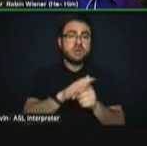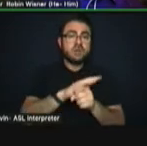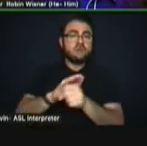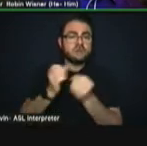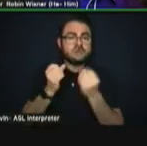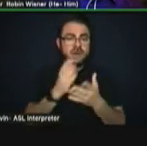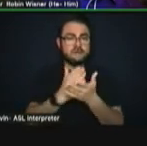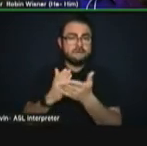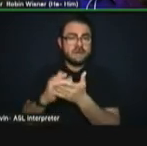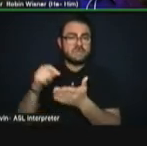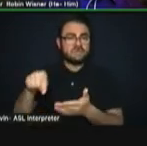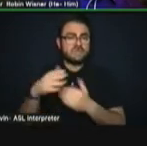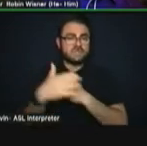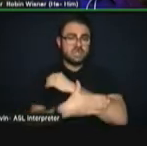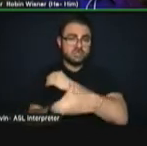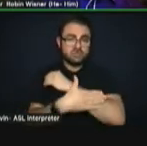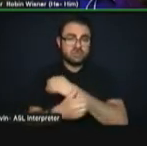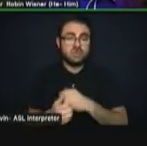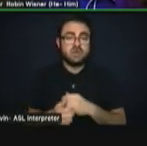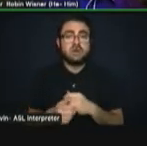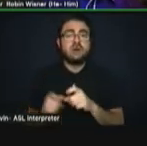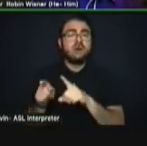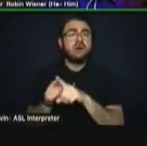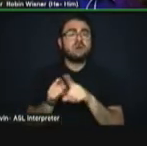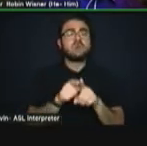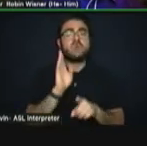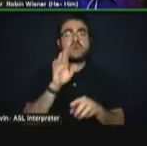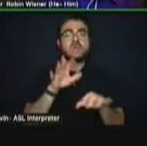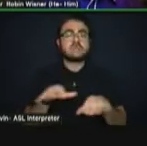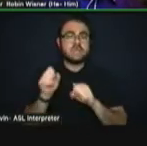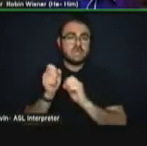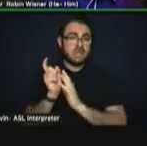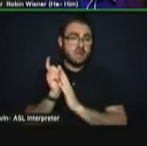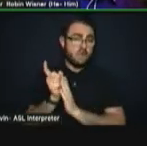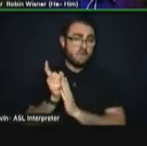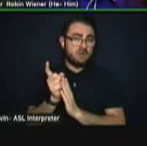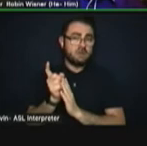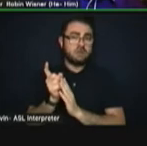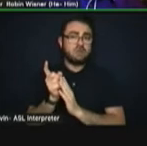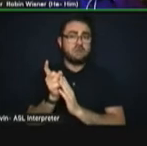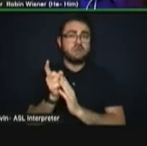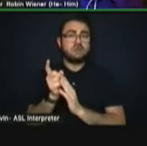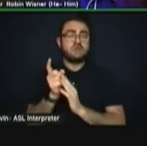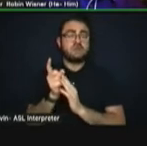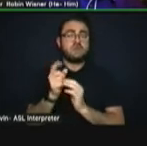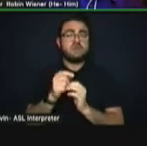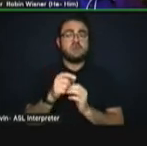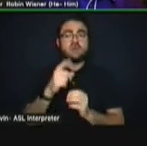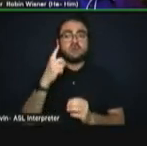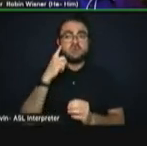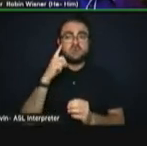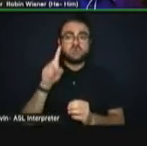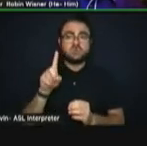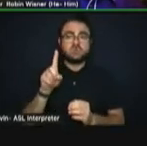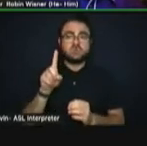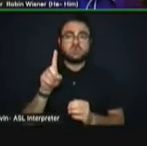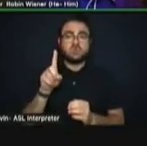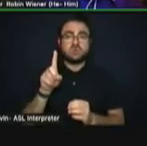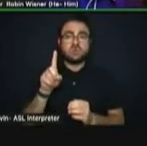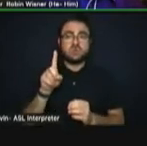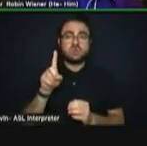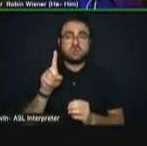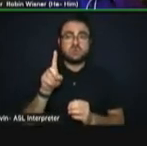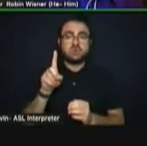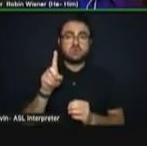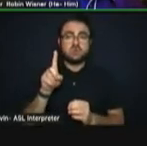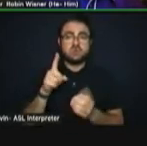we've had a to take a moment to everyone and address. We had a